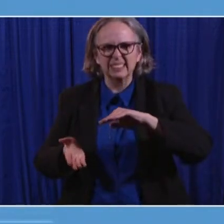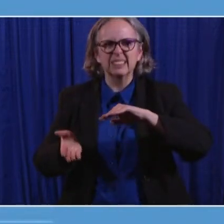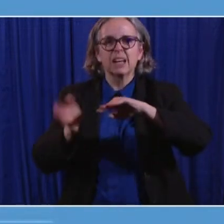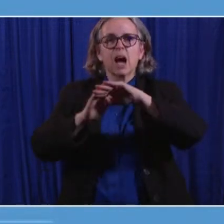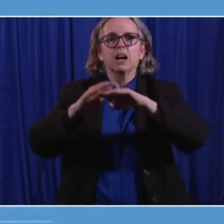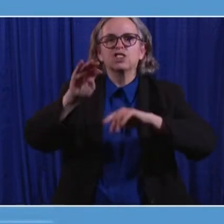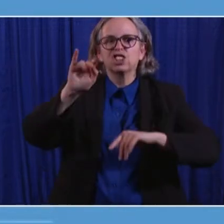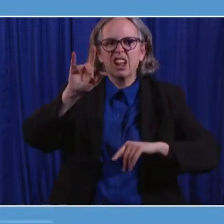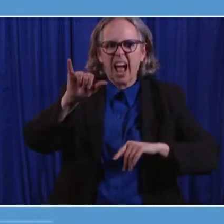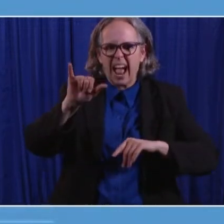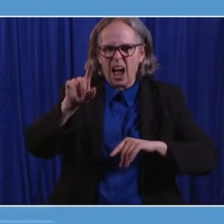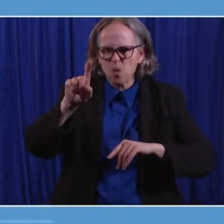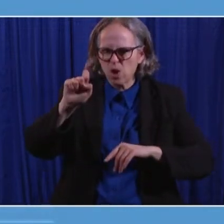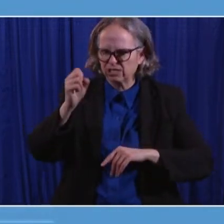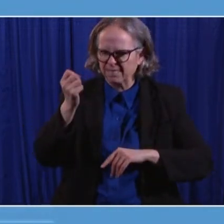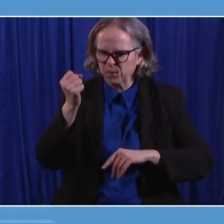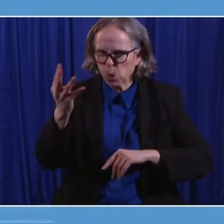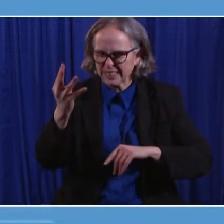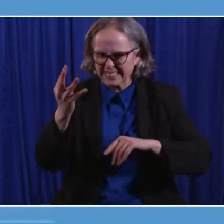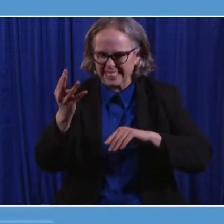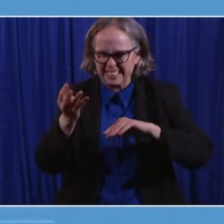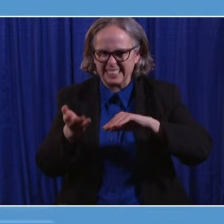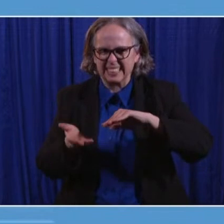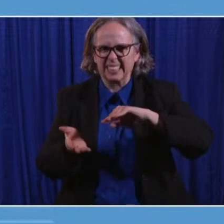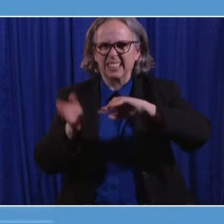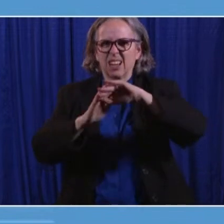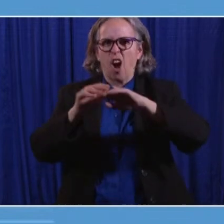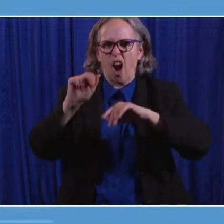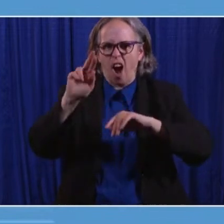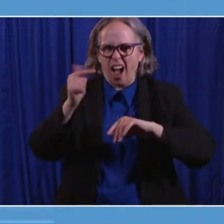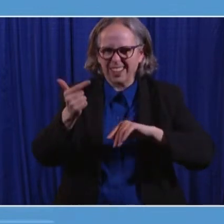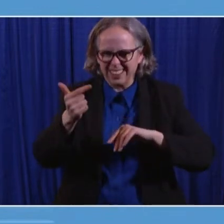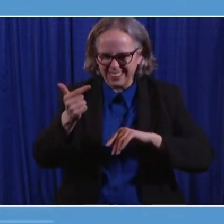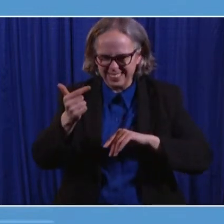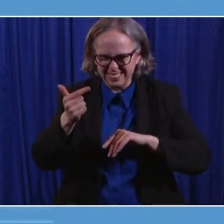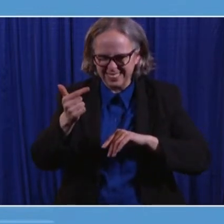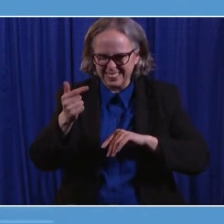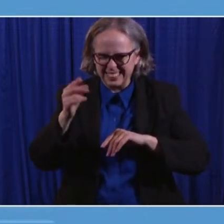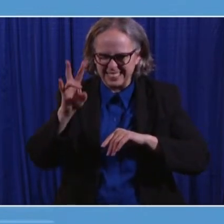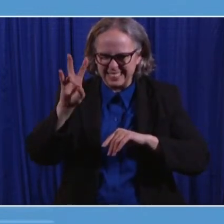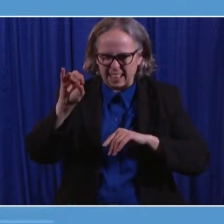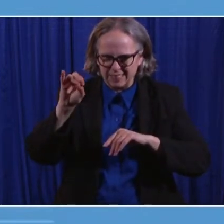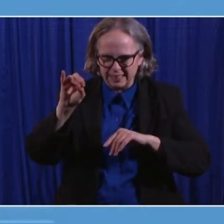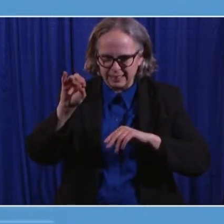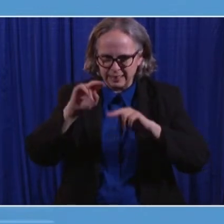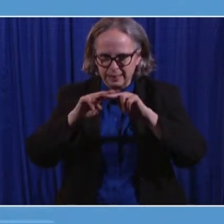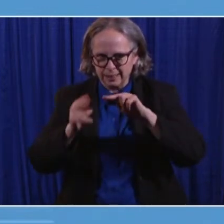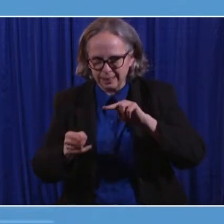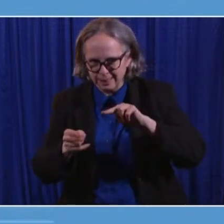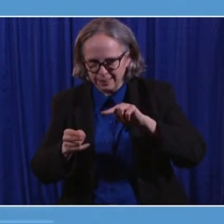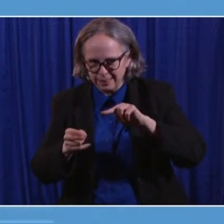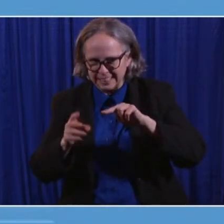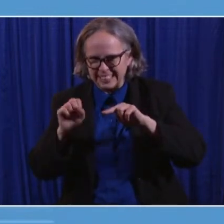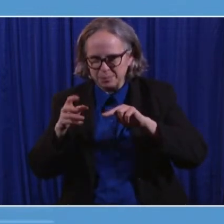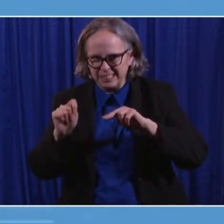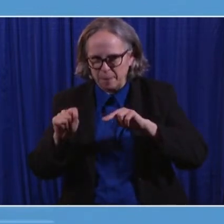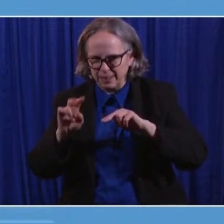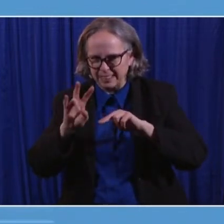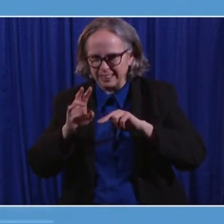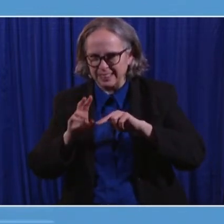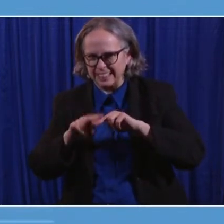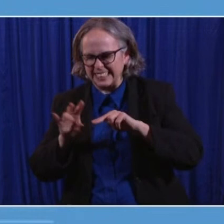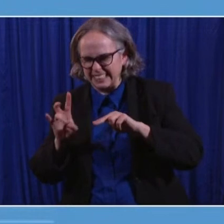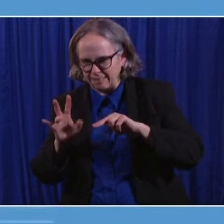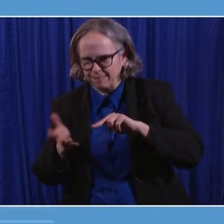up to 114. August, it was 70. September, 75. Then we